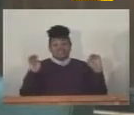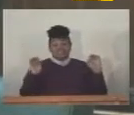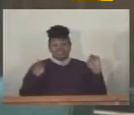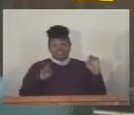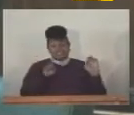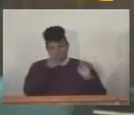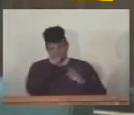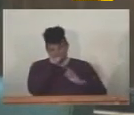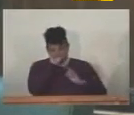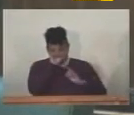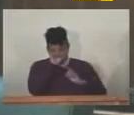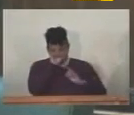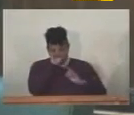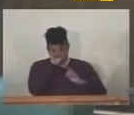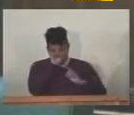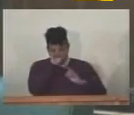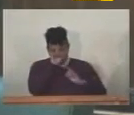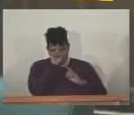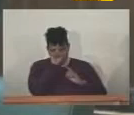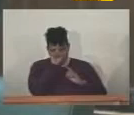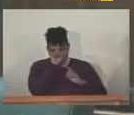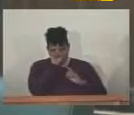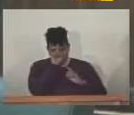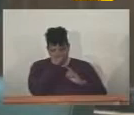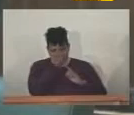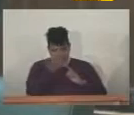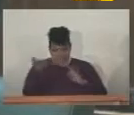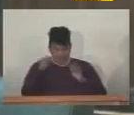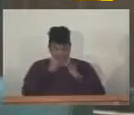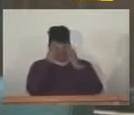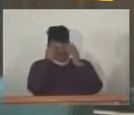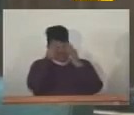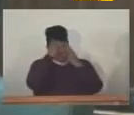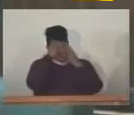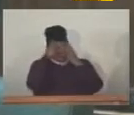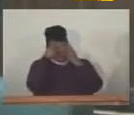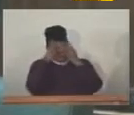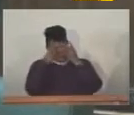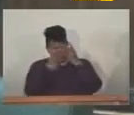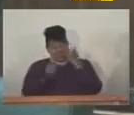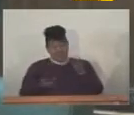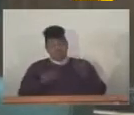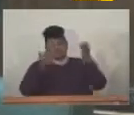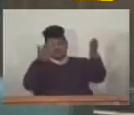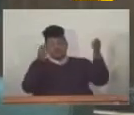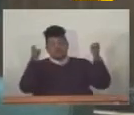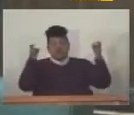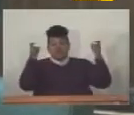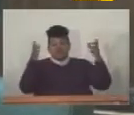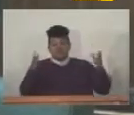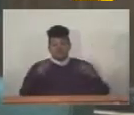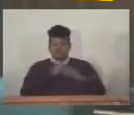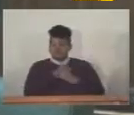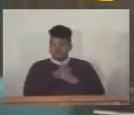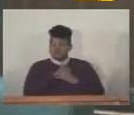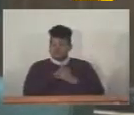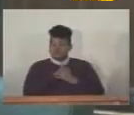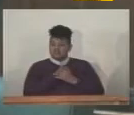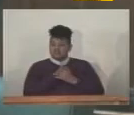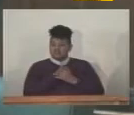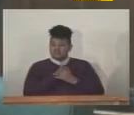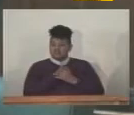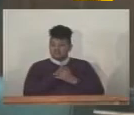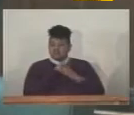tool in the suite of tools that are being presented by the administration as the